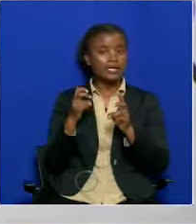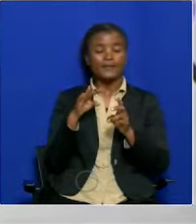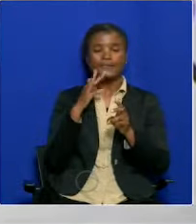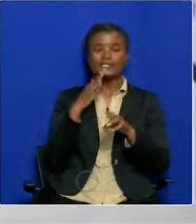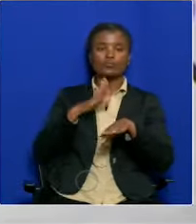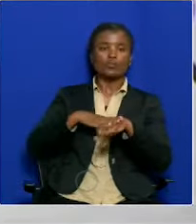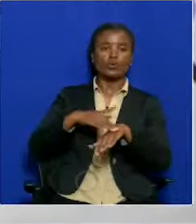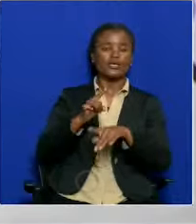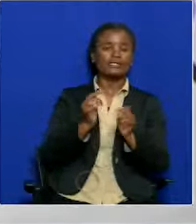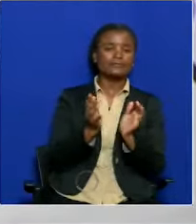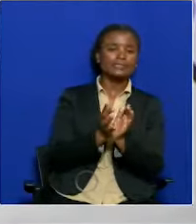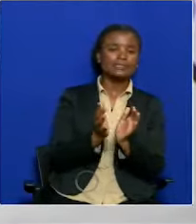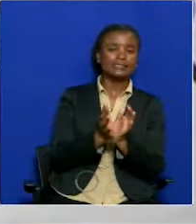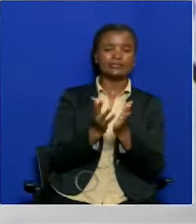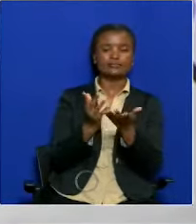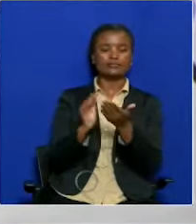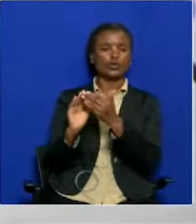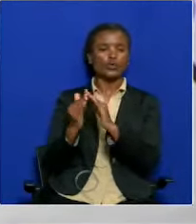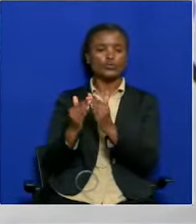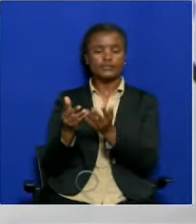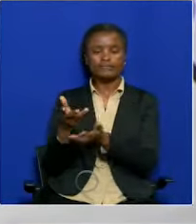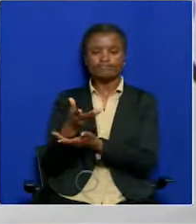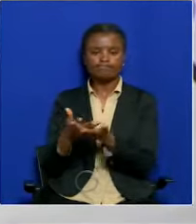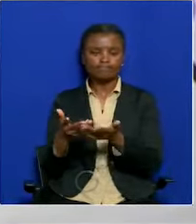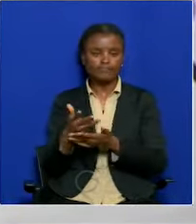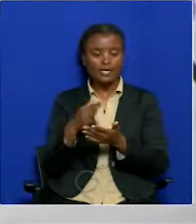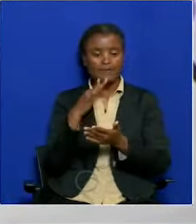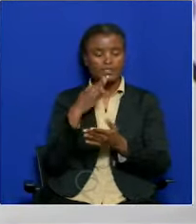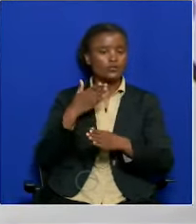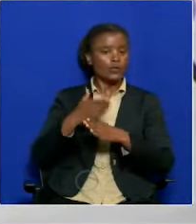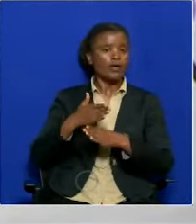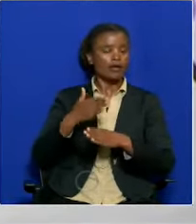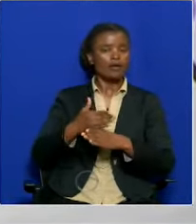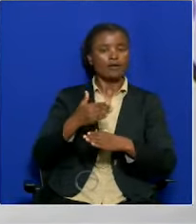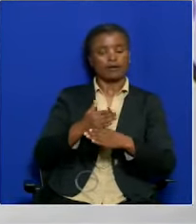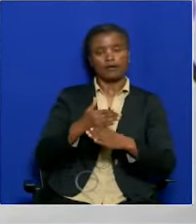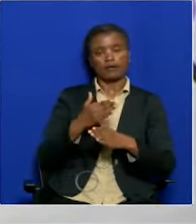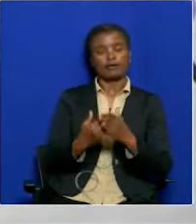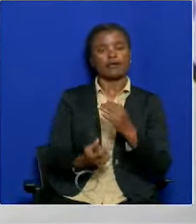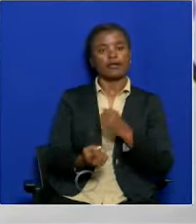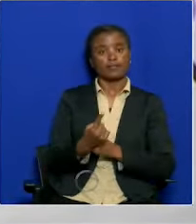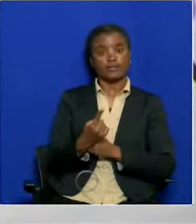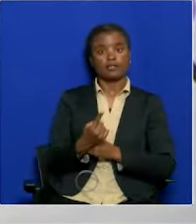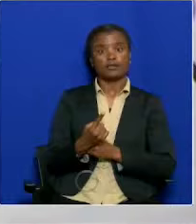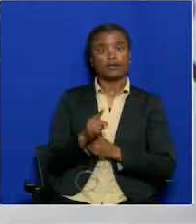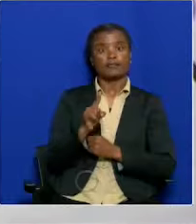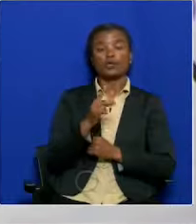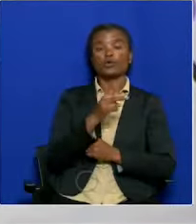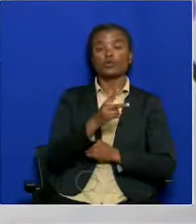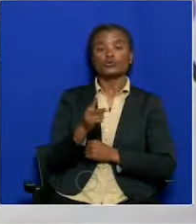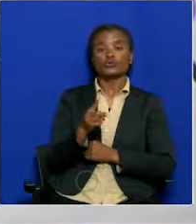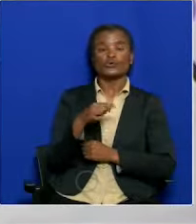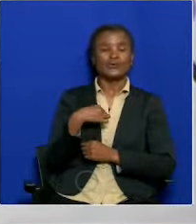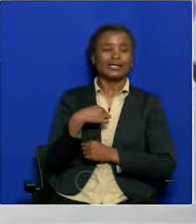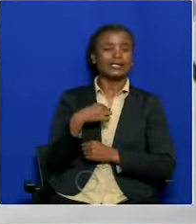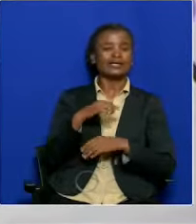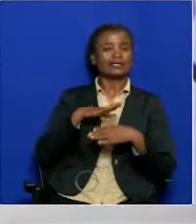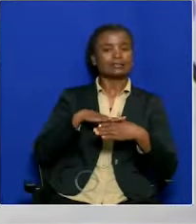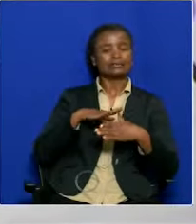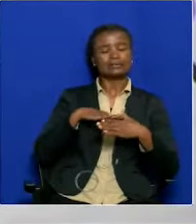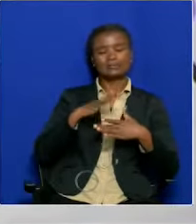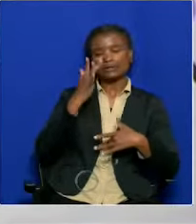on the ground. That is what was happening. And because of my ill health, I decided when they requested me to come back,